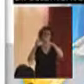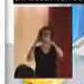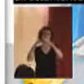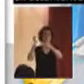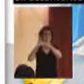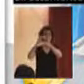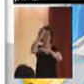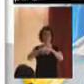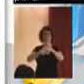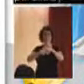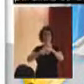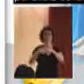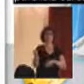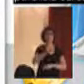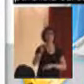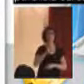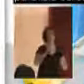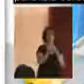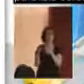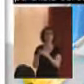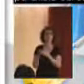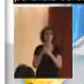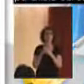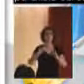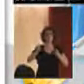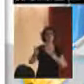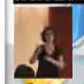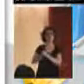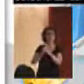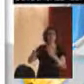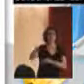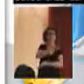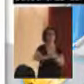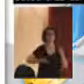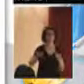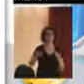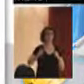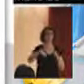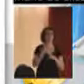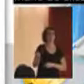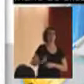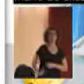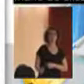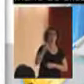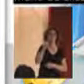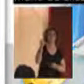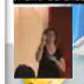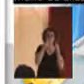standard functions of different mobile devices, to incorporate the sweep